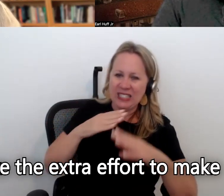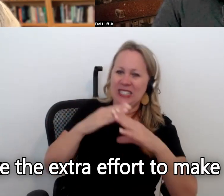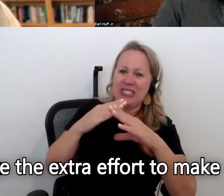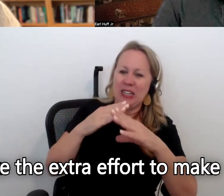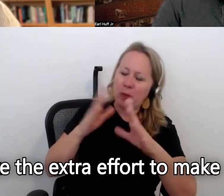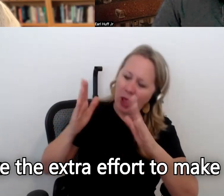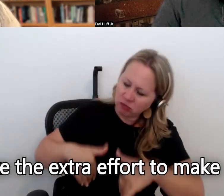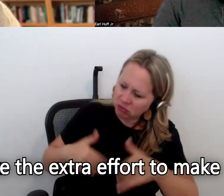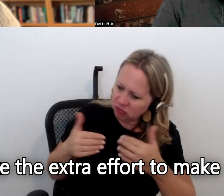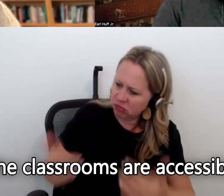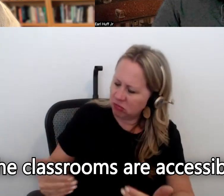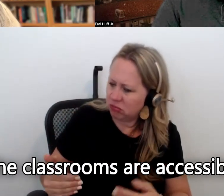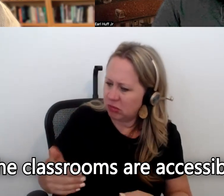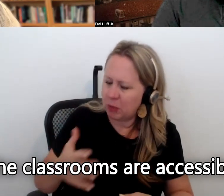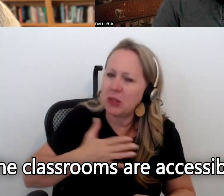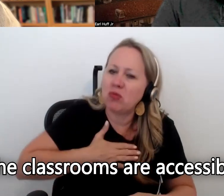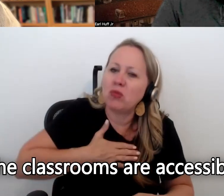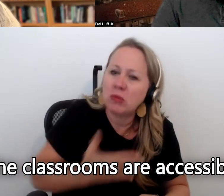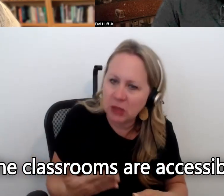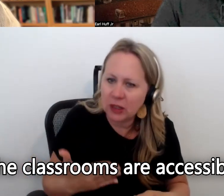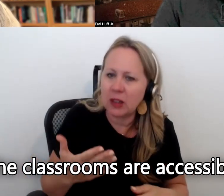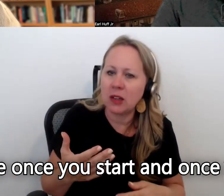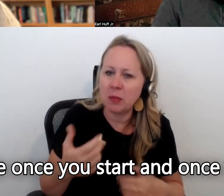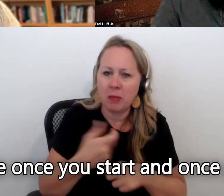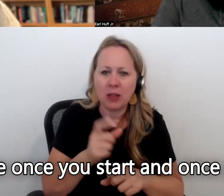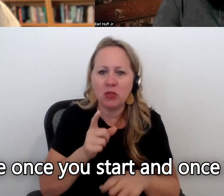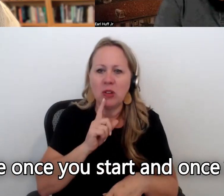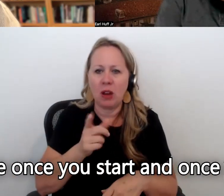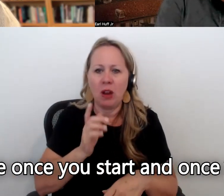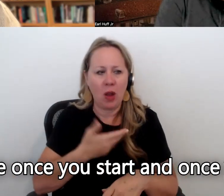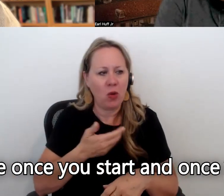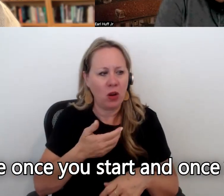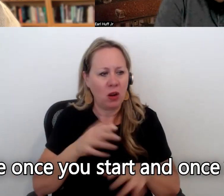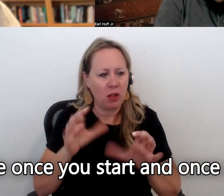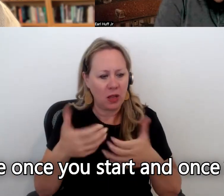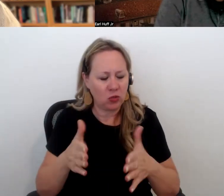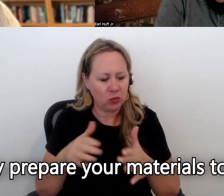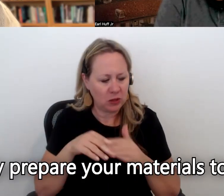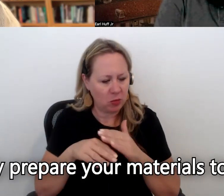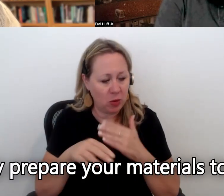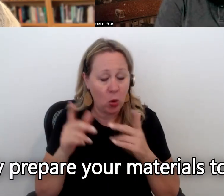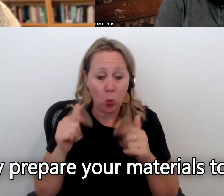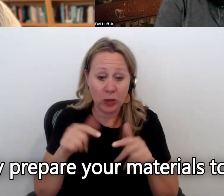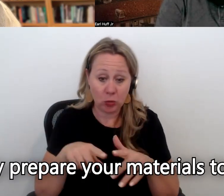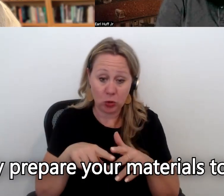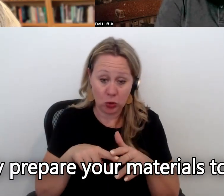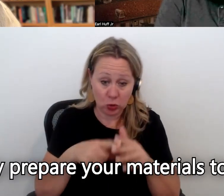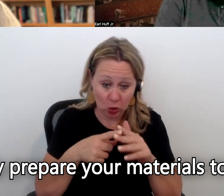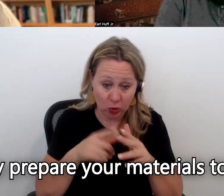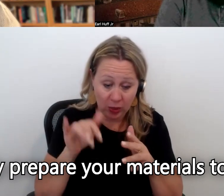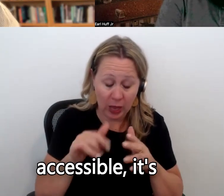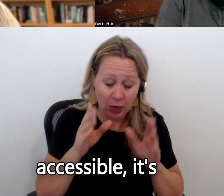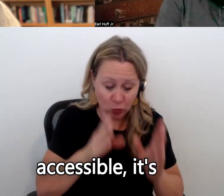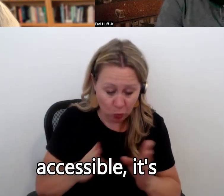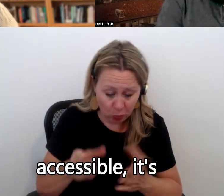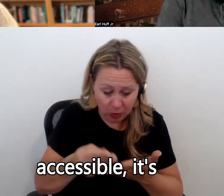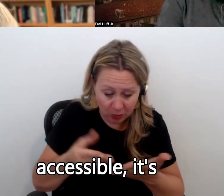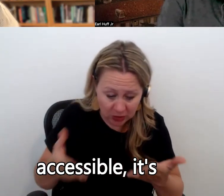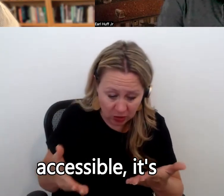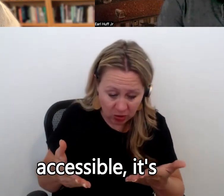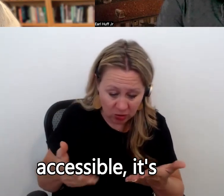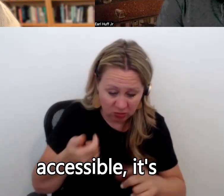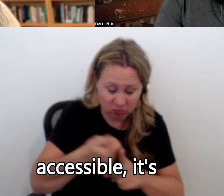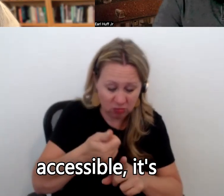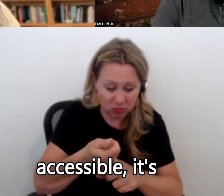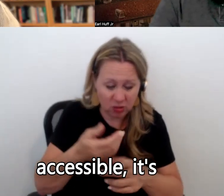effort to make sure the classrooms are accessible. Because once you start and once you actually prepare your materials to be accessible,